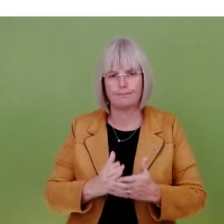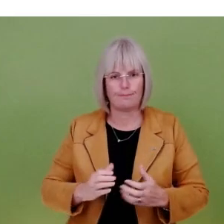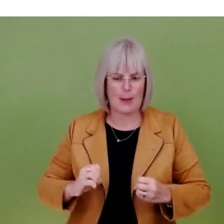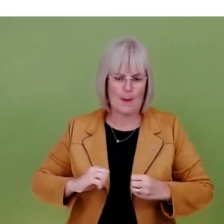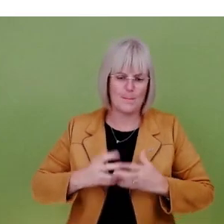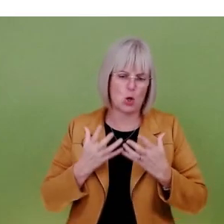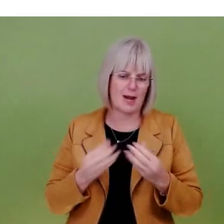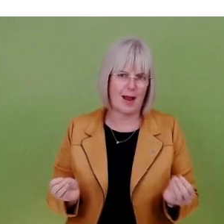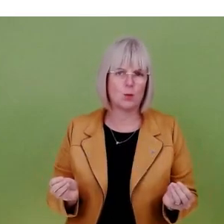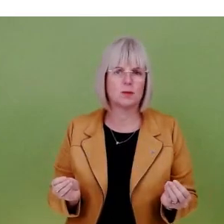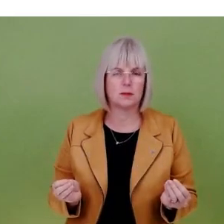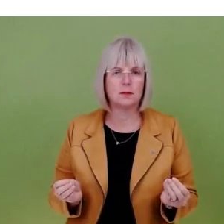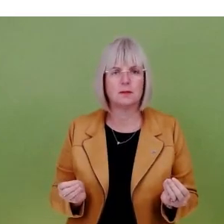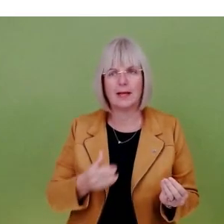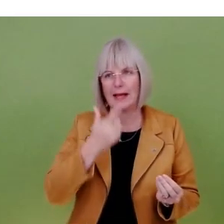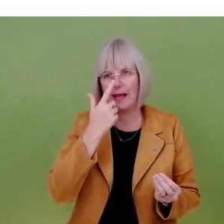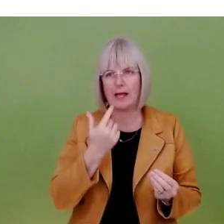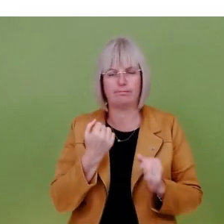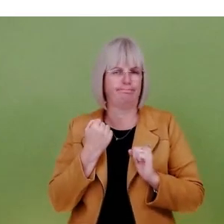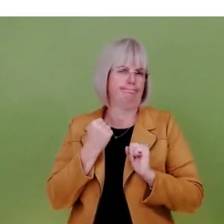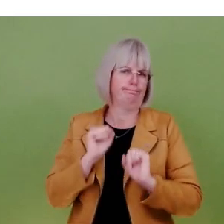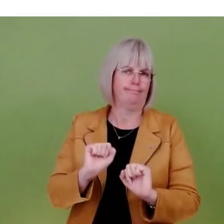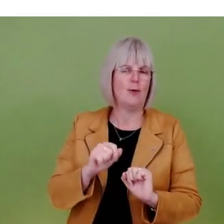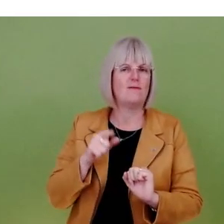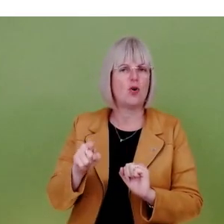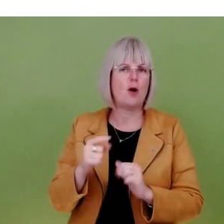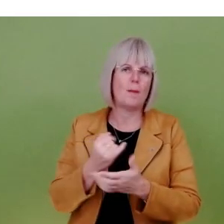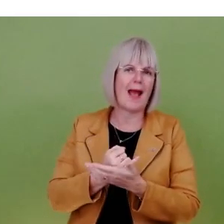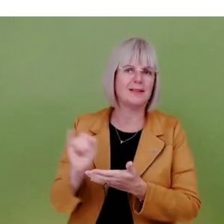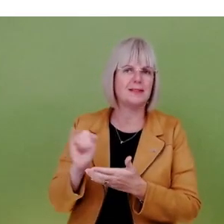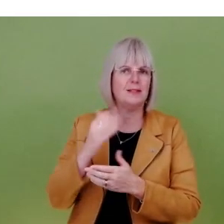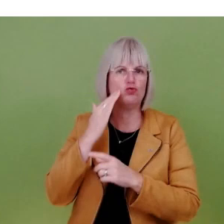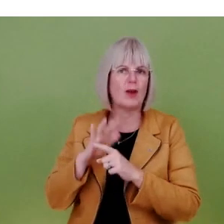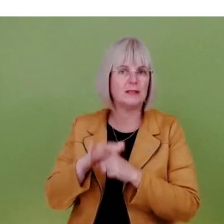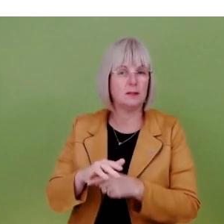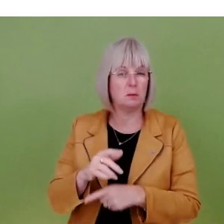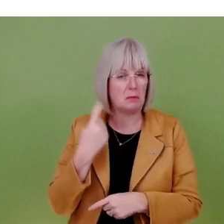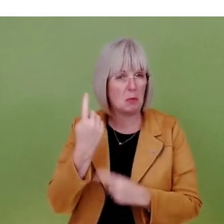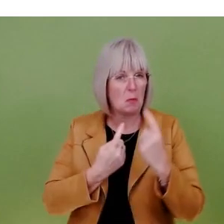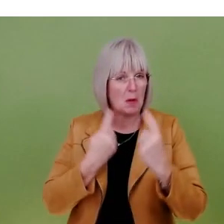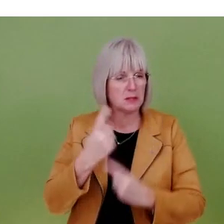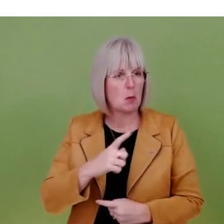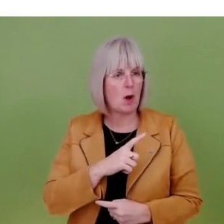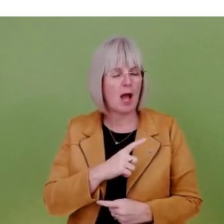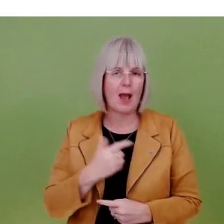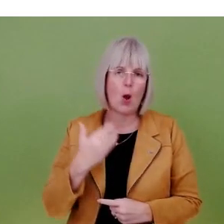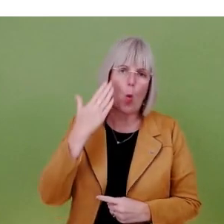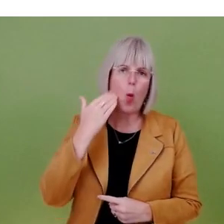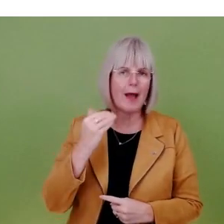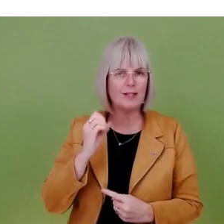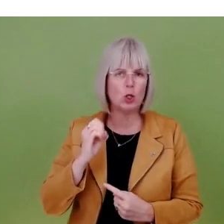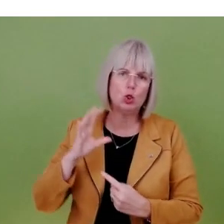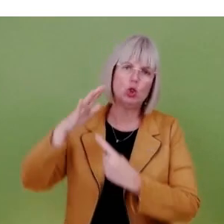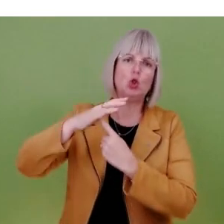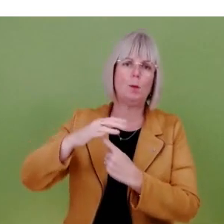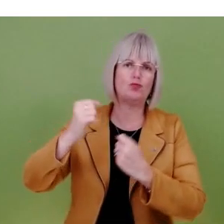in anti-racism. I wonder whether white supremacy is the real reason we don't make much progress. So it's a